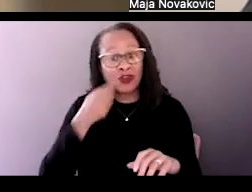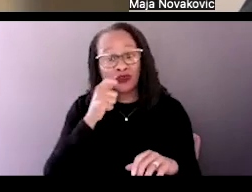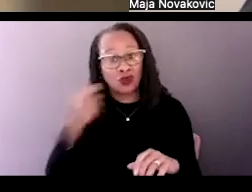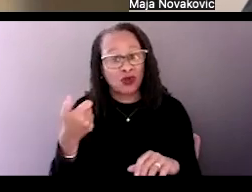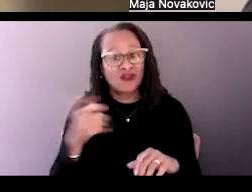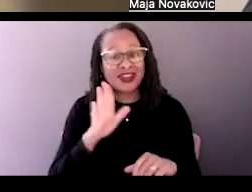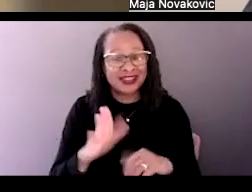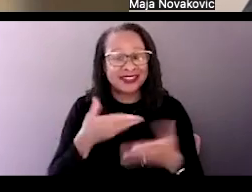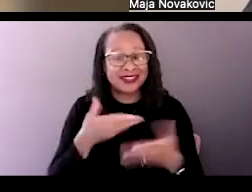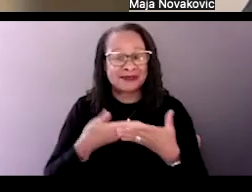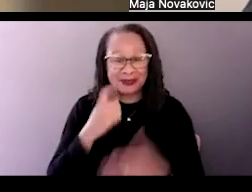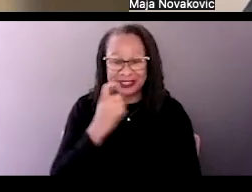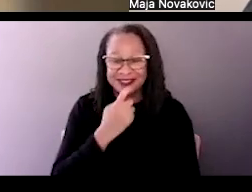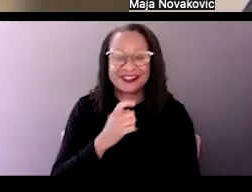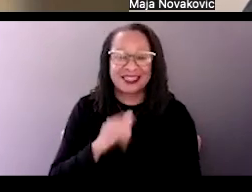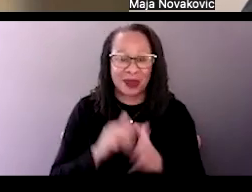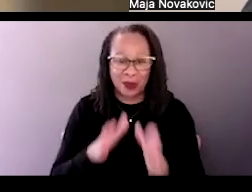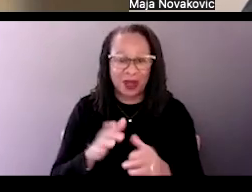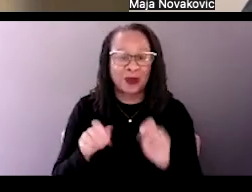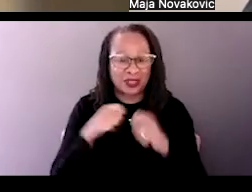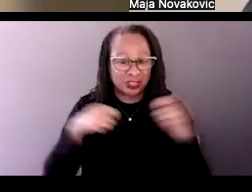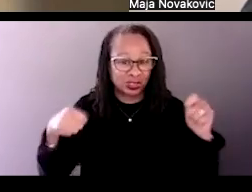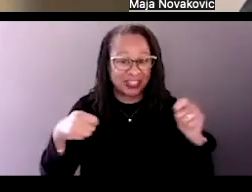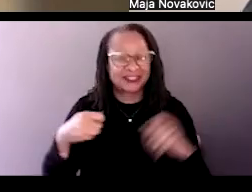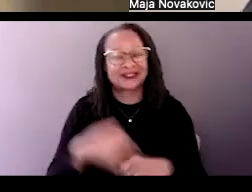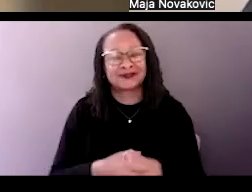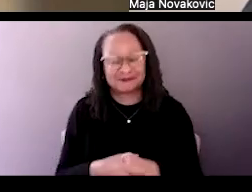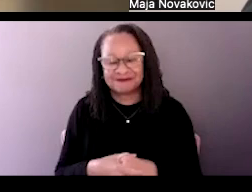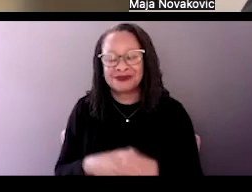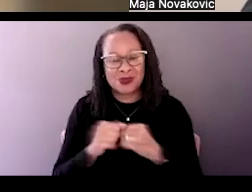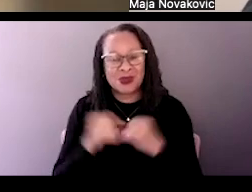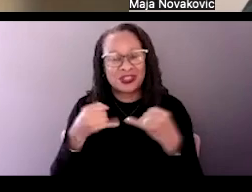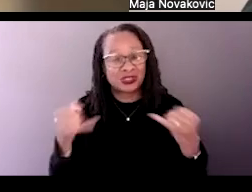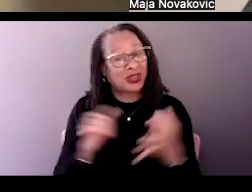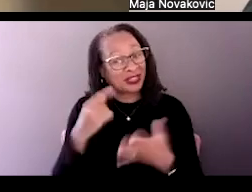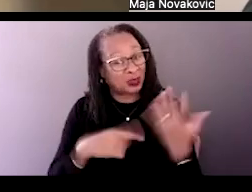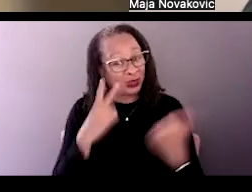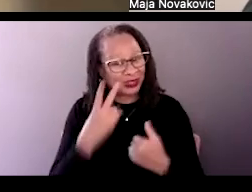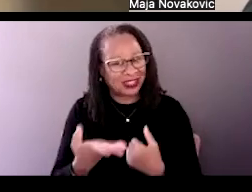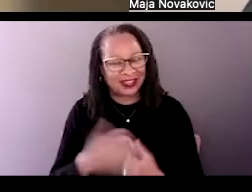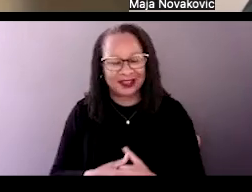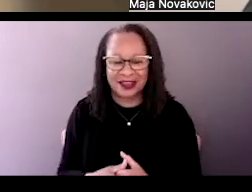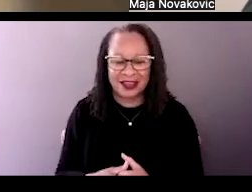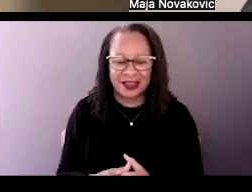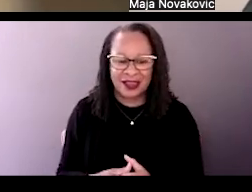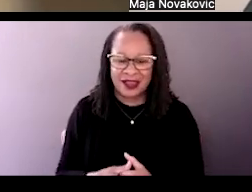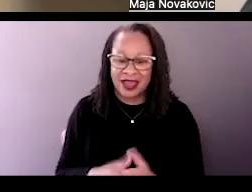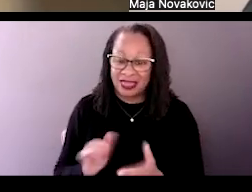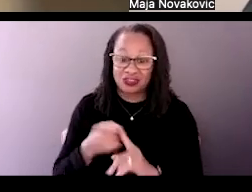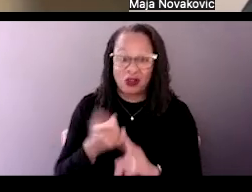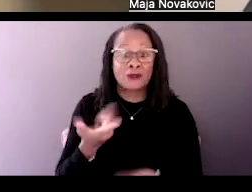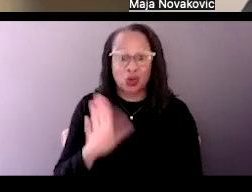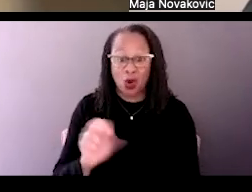teeth. mm. So that's the secret. So that really came from your own experience then.